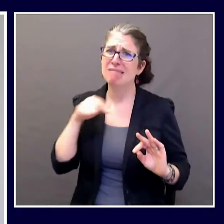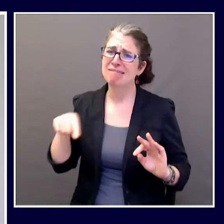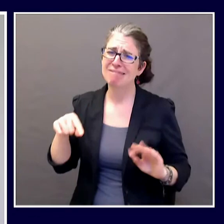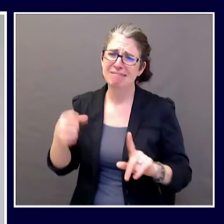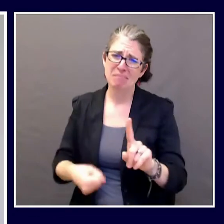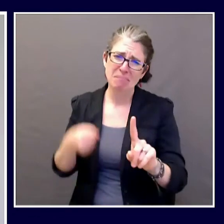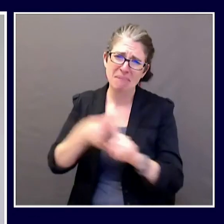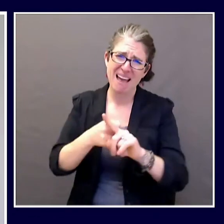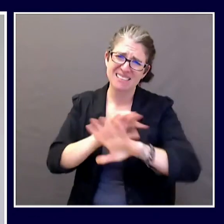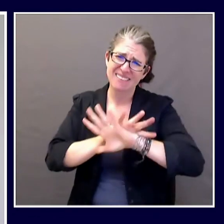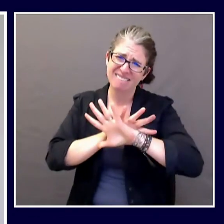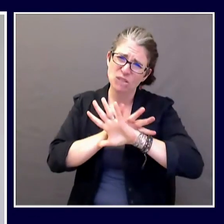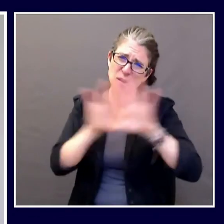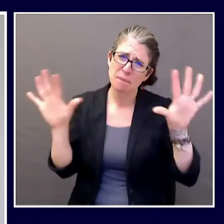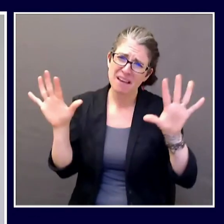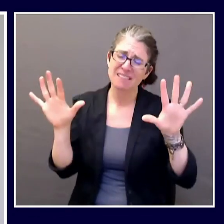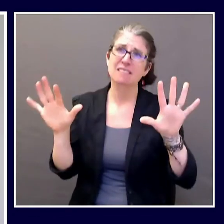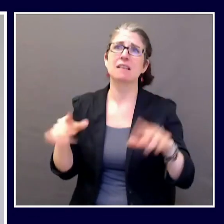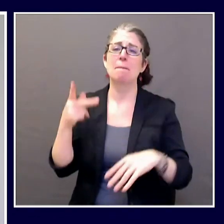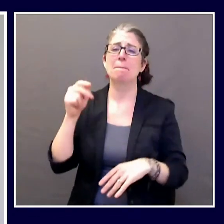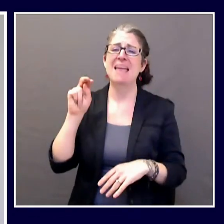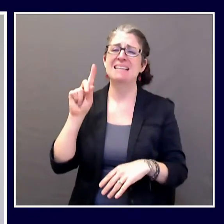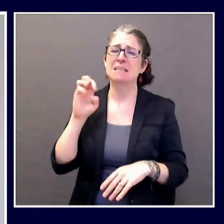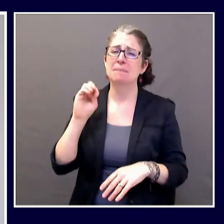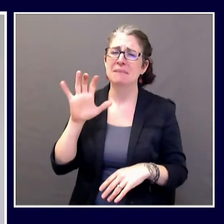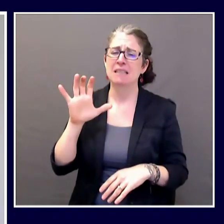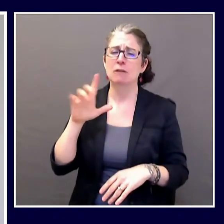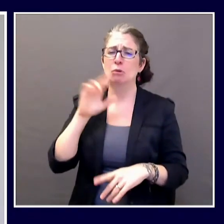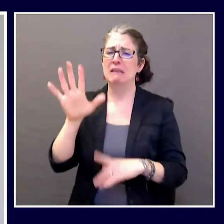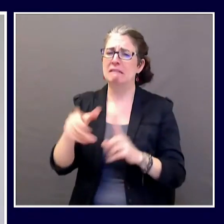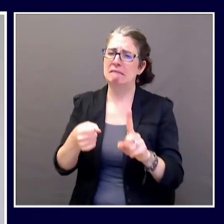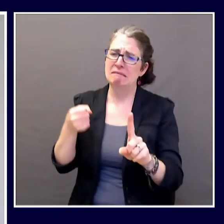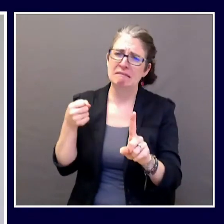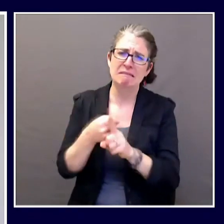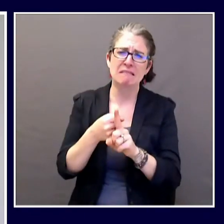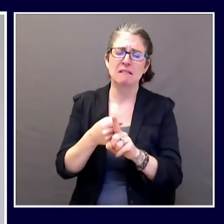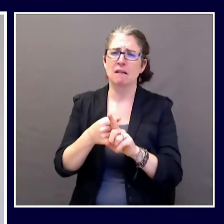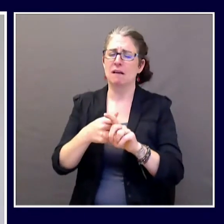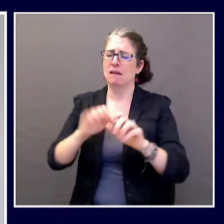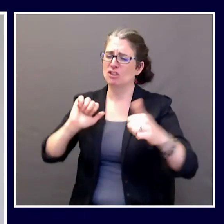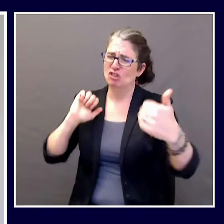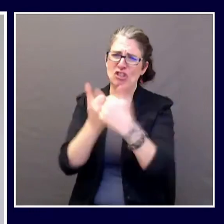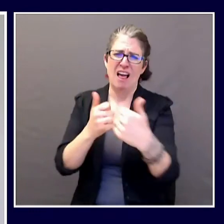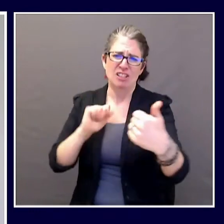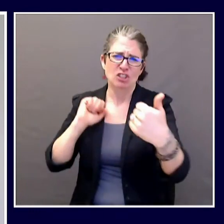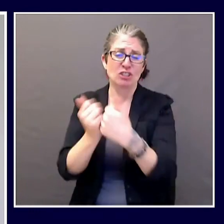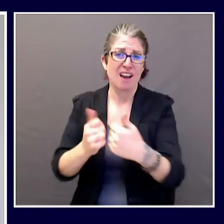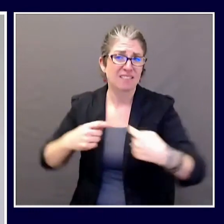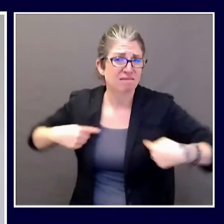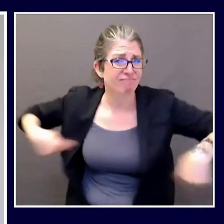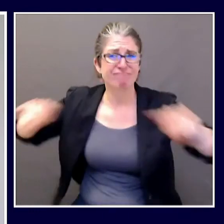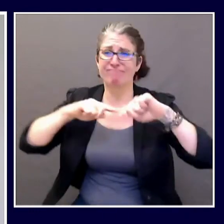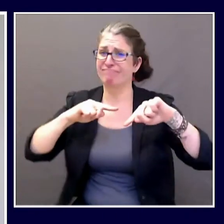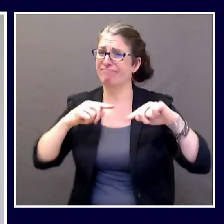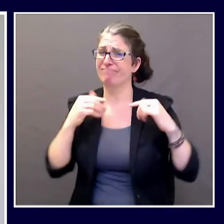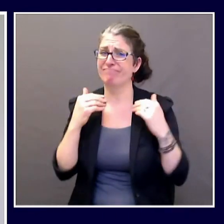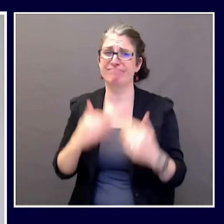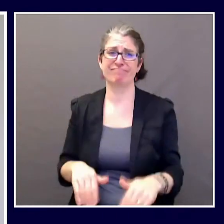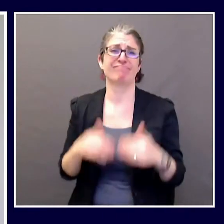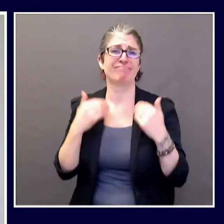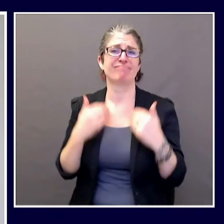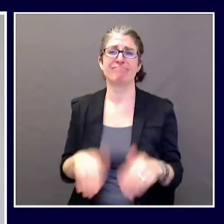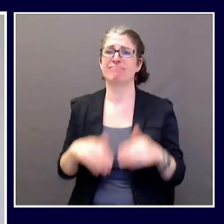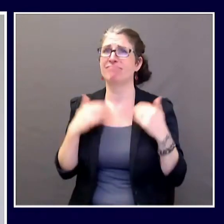existed. But for every person who was down on their luck, there was someone to lend a